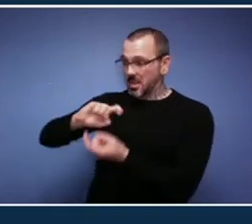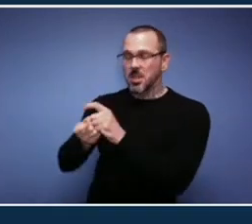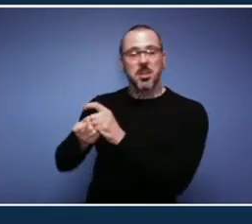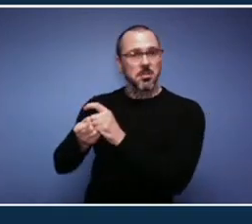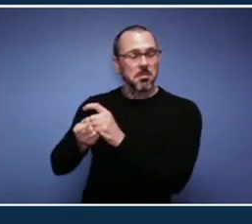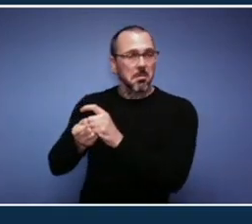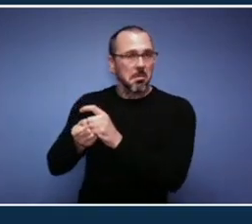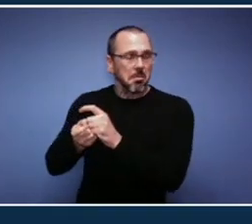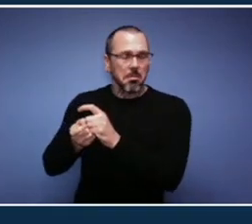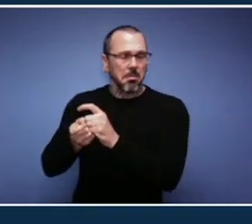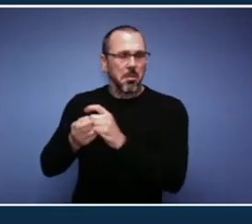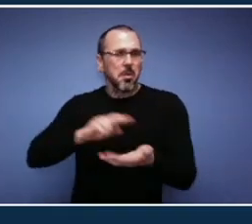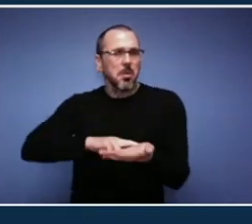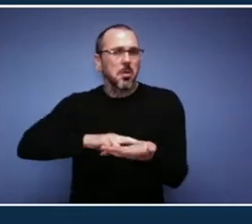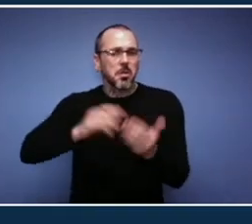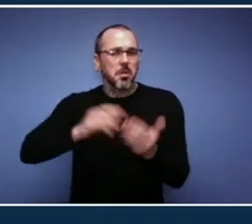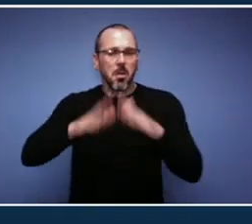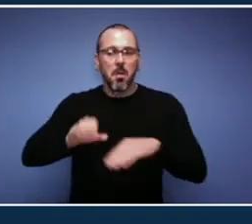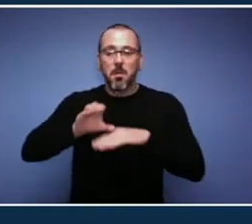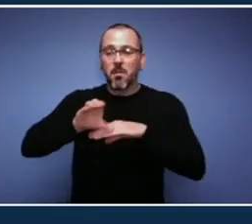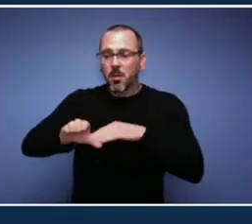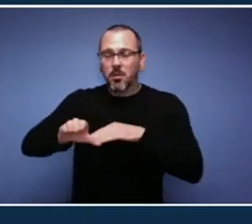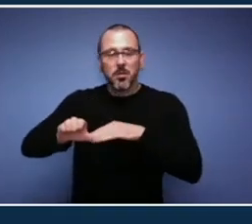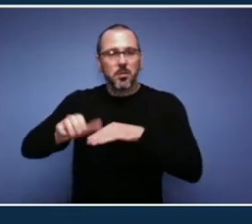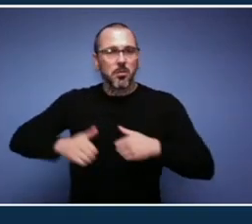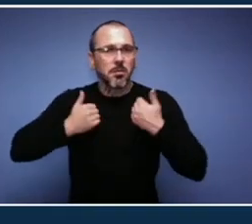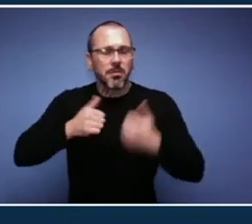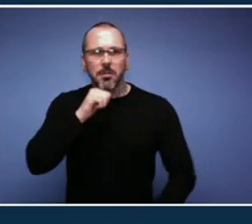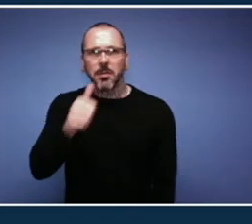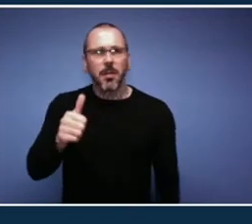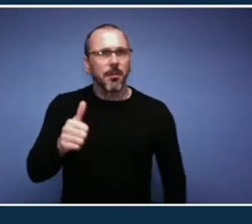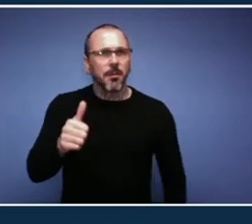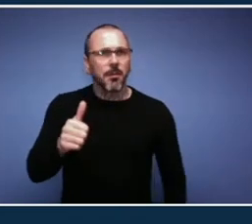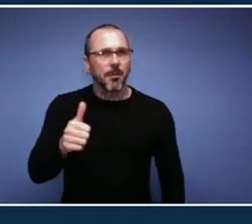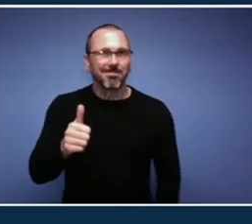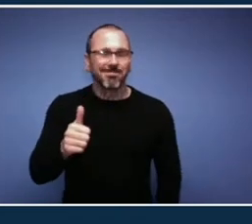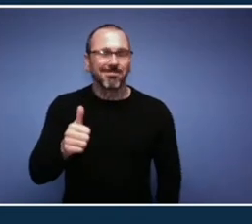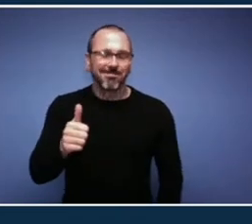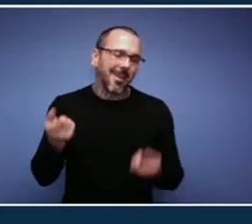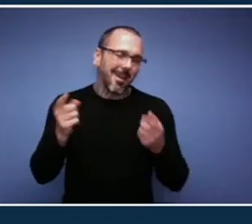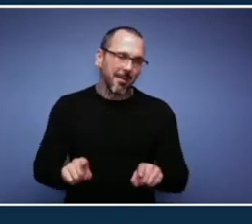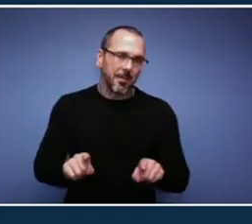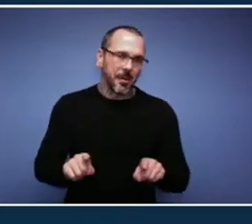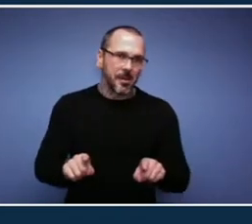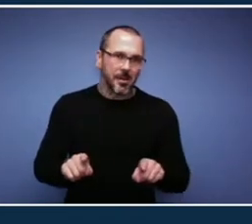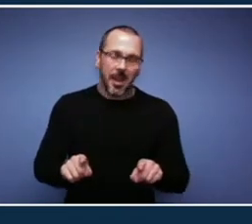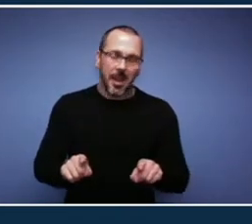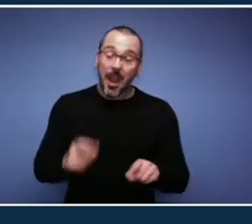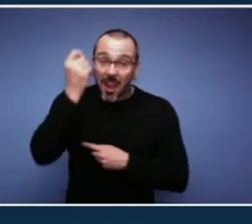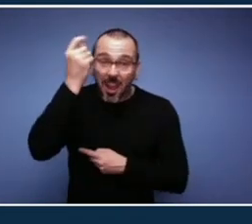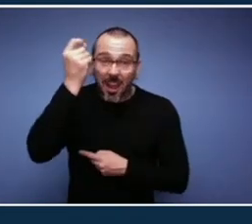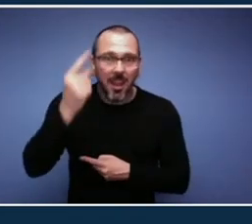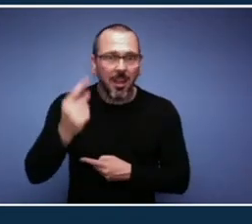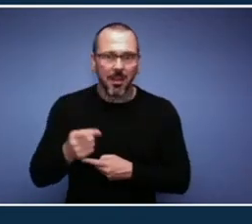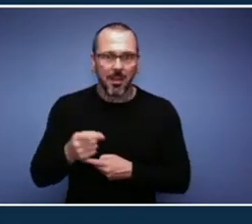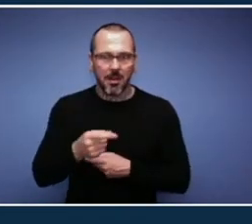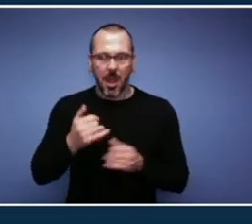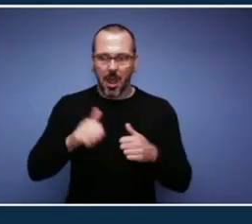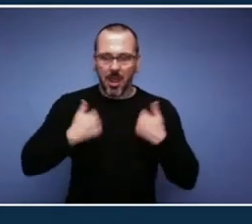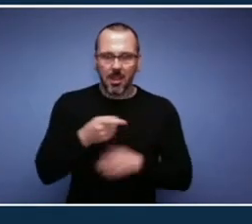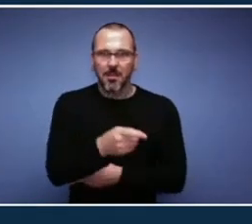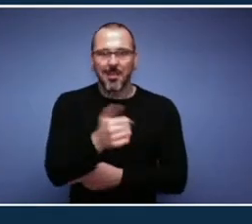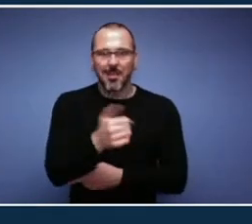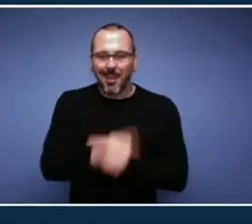emotional and psychological damage that I will have to deal with for the rest of my life. So I'm still a little angry about that because they knew and they